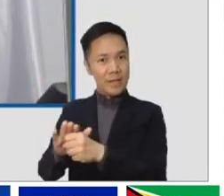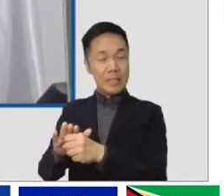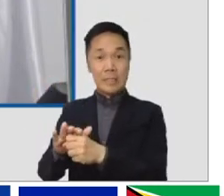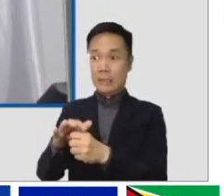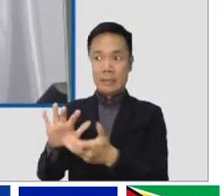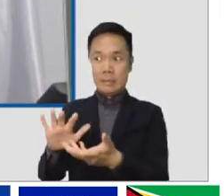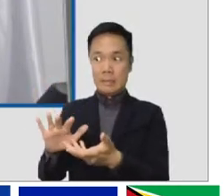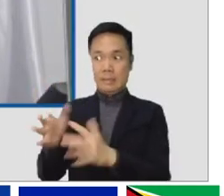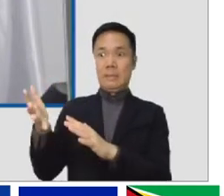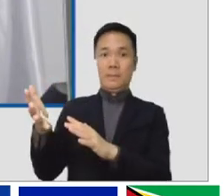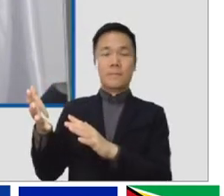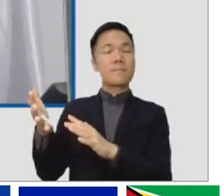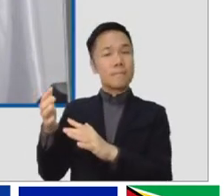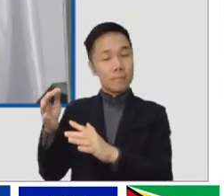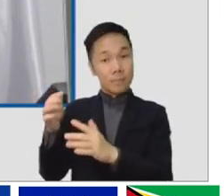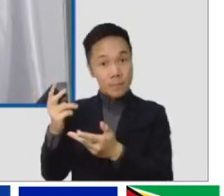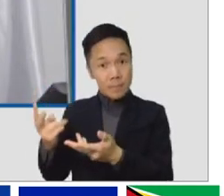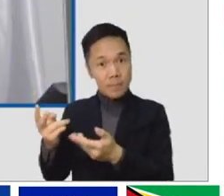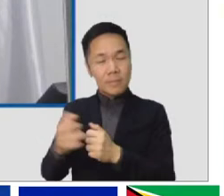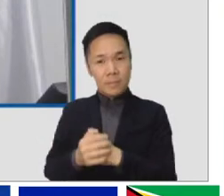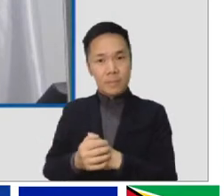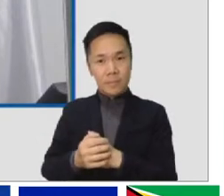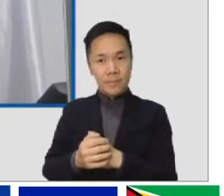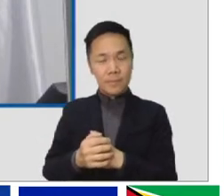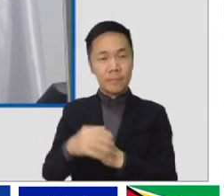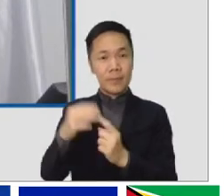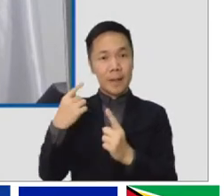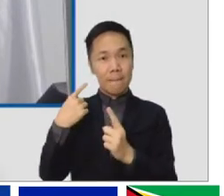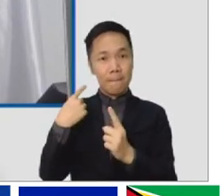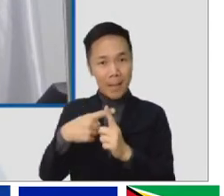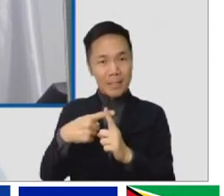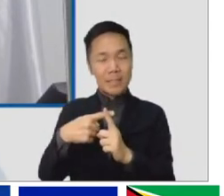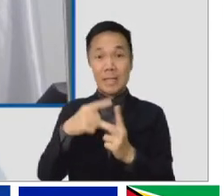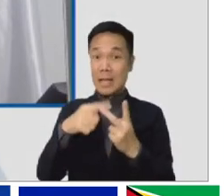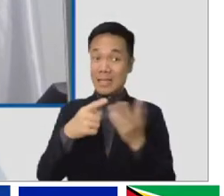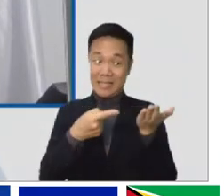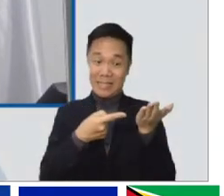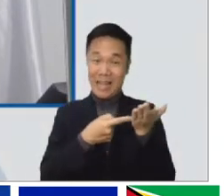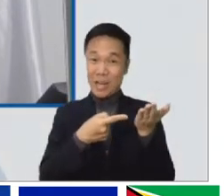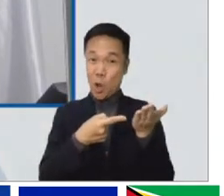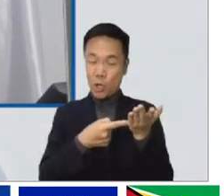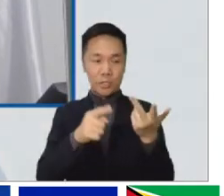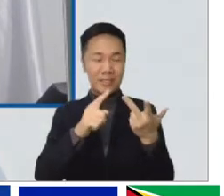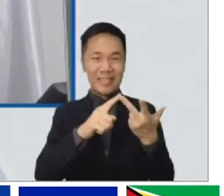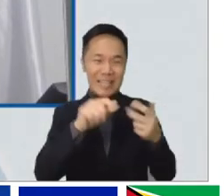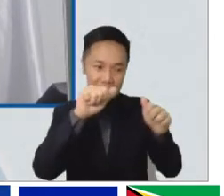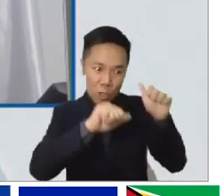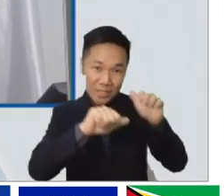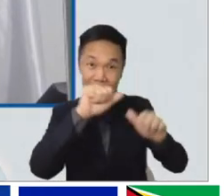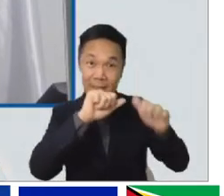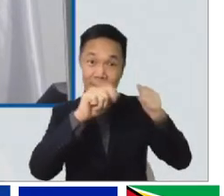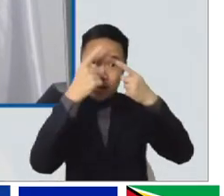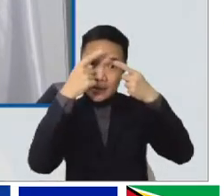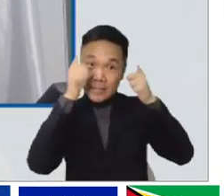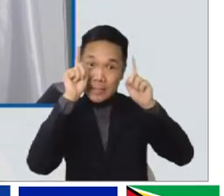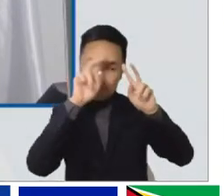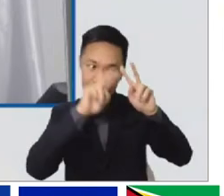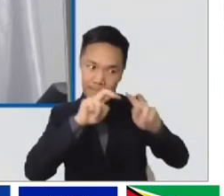amongst others and among the technological and scientific community that will allow us to